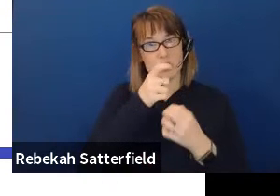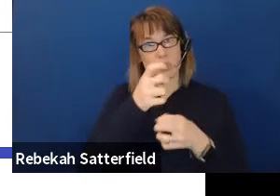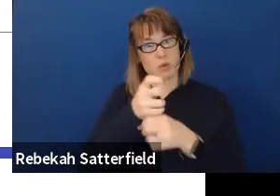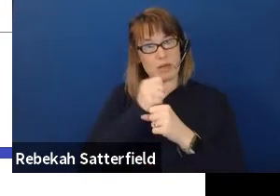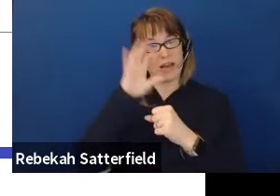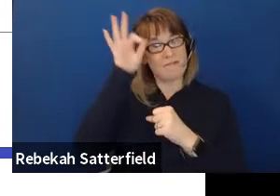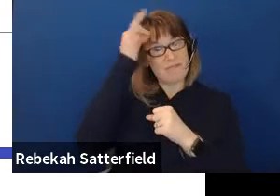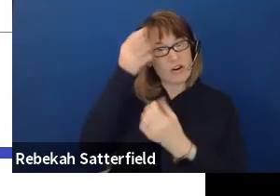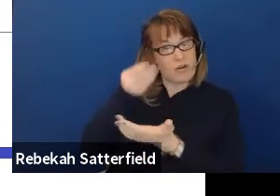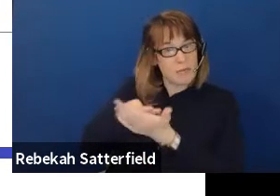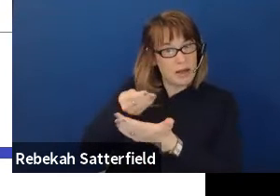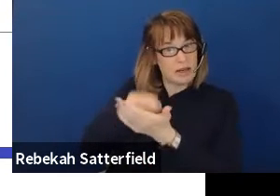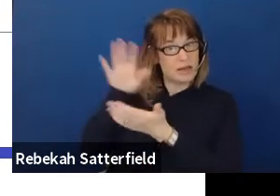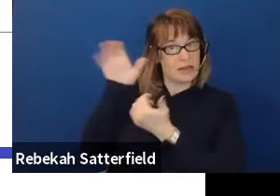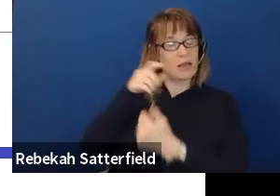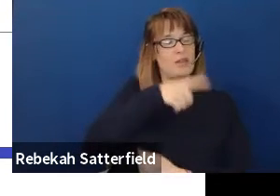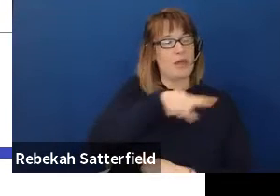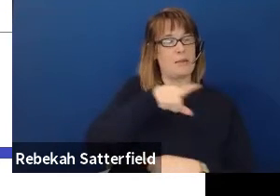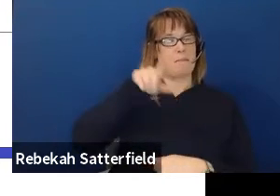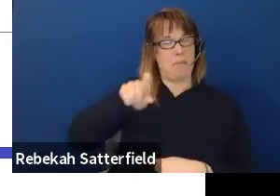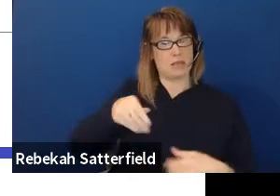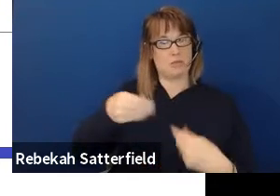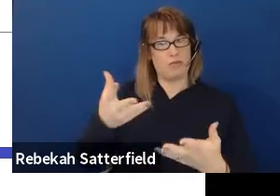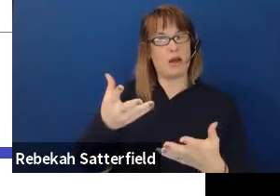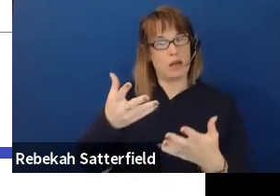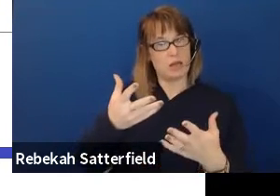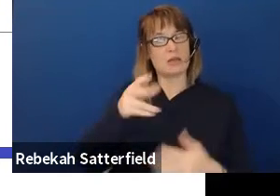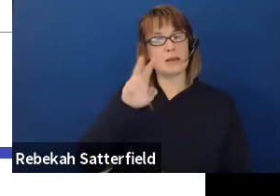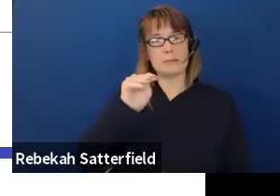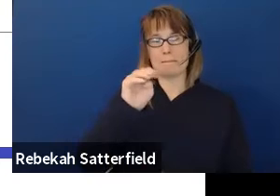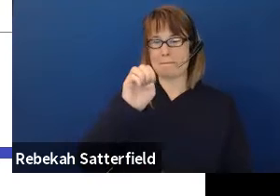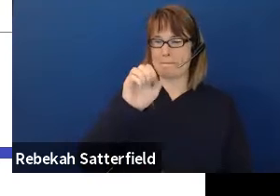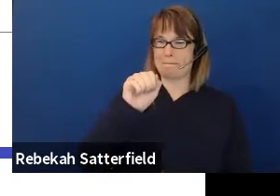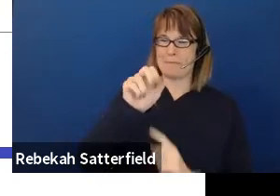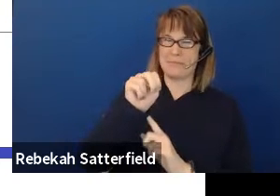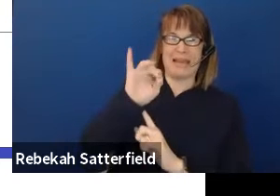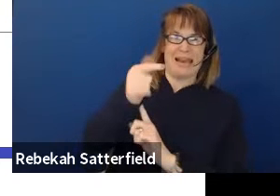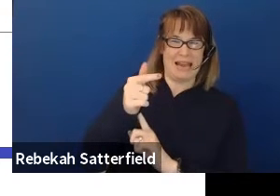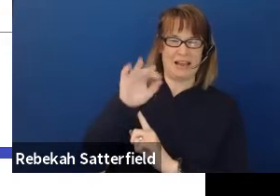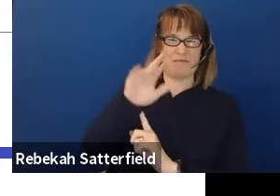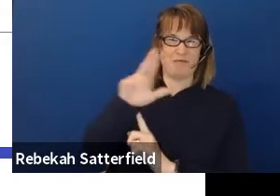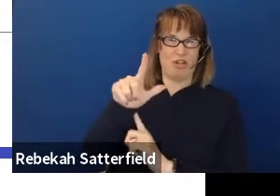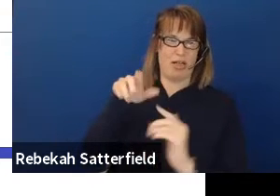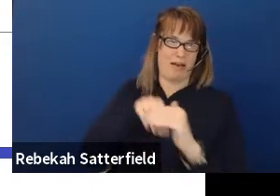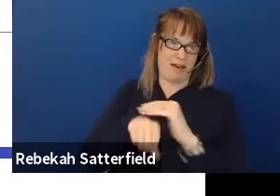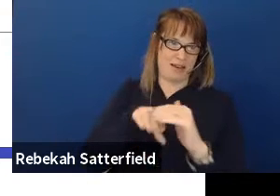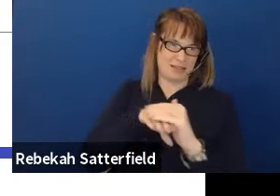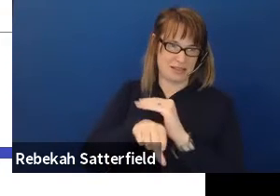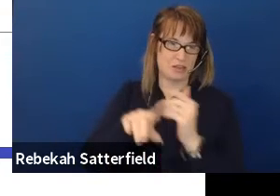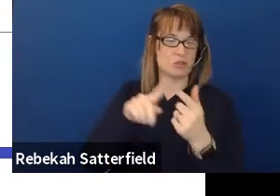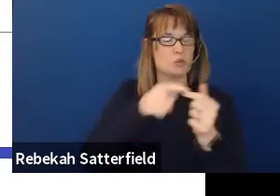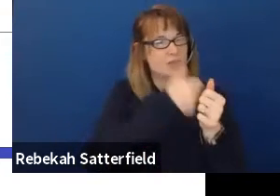federal funding to provide meaningful access, there's that word again, to each